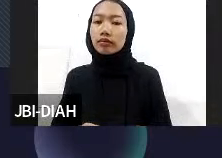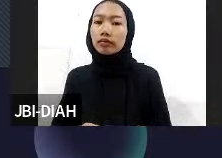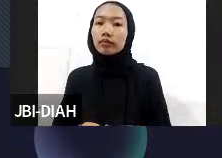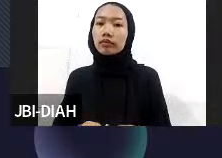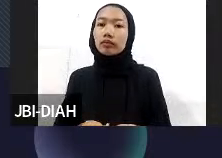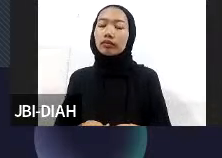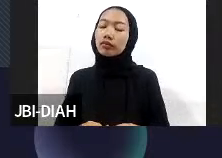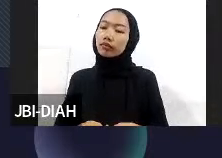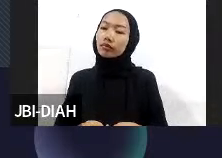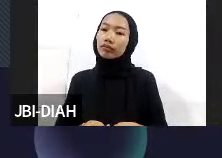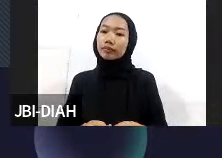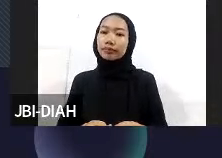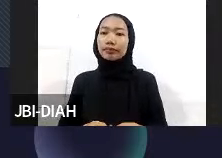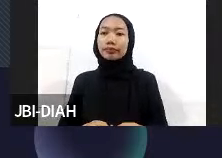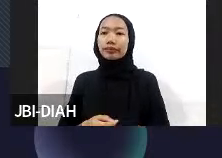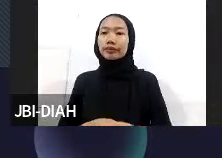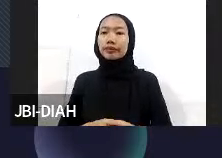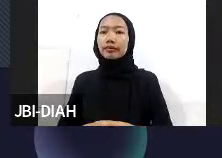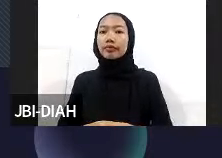2018.